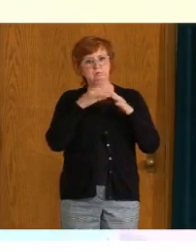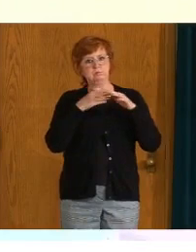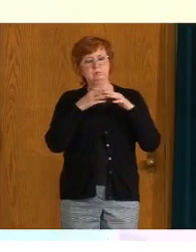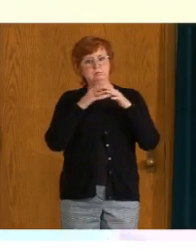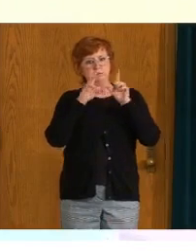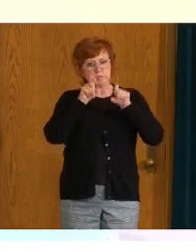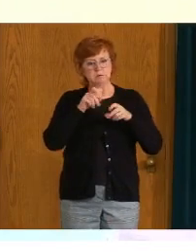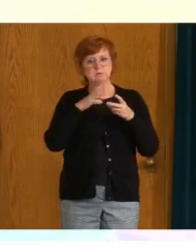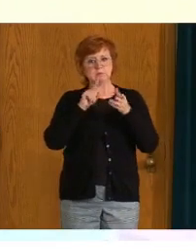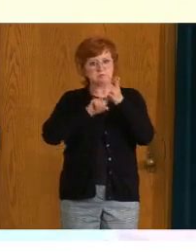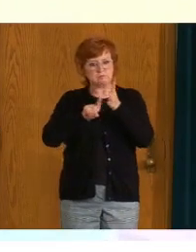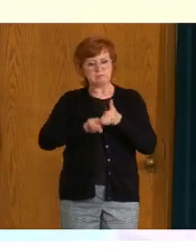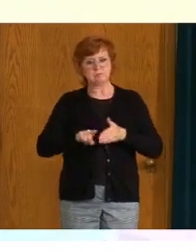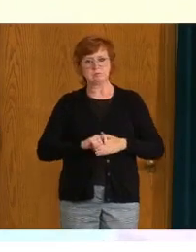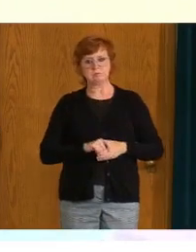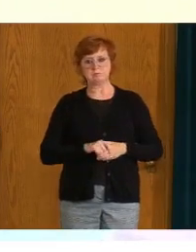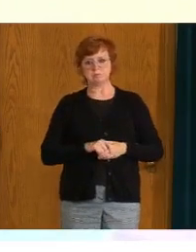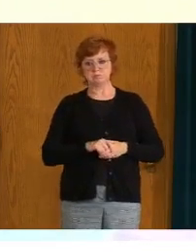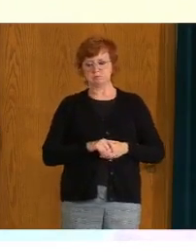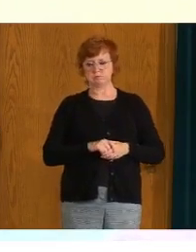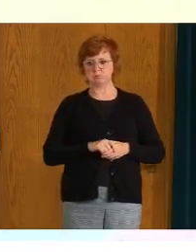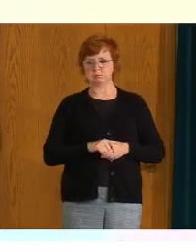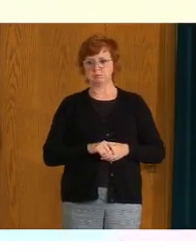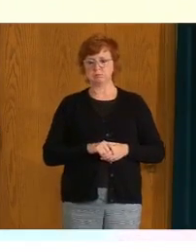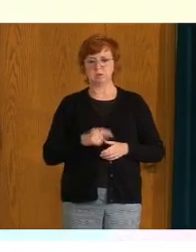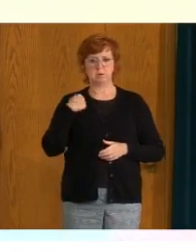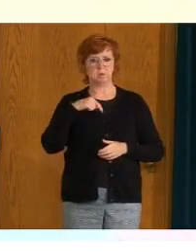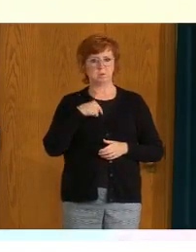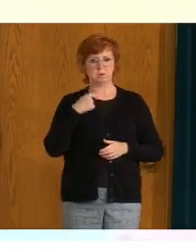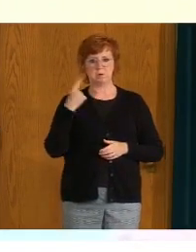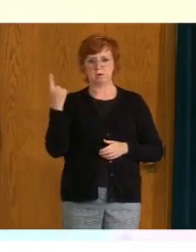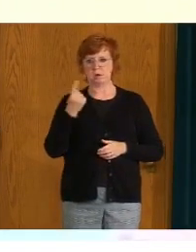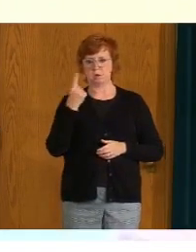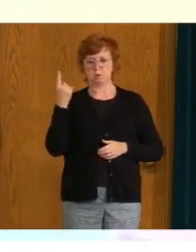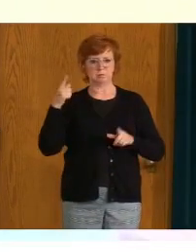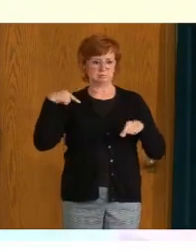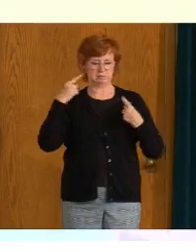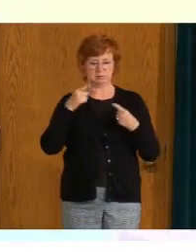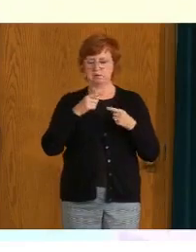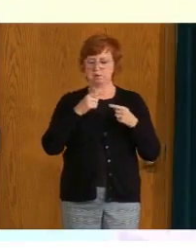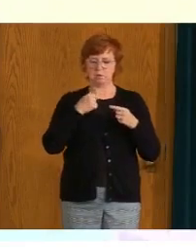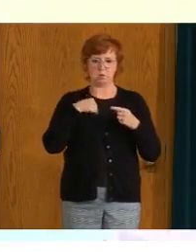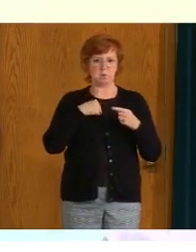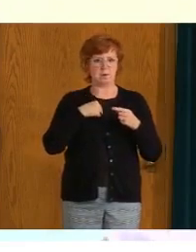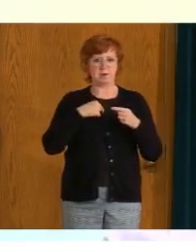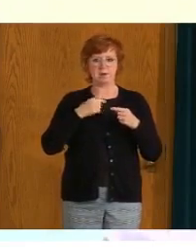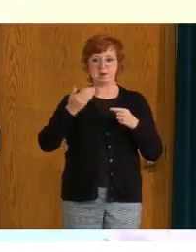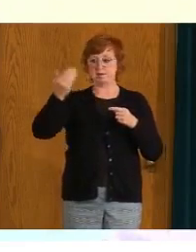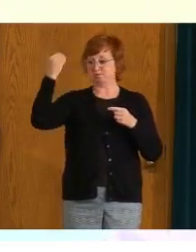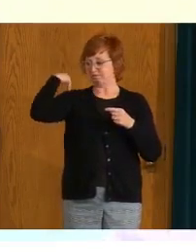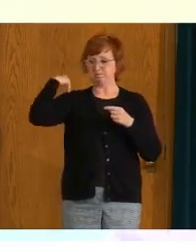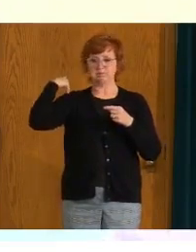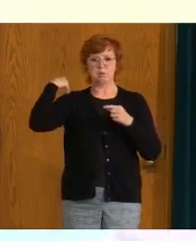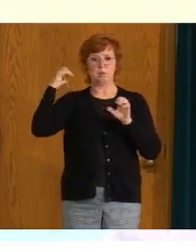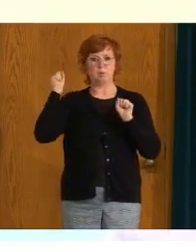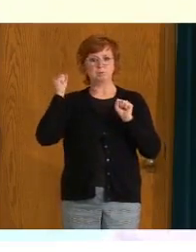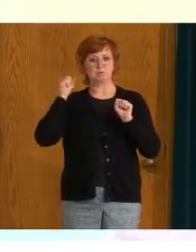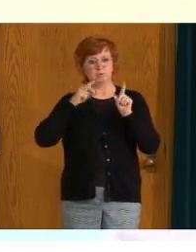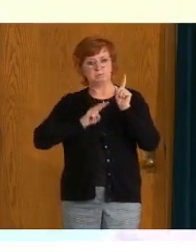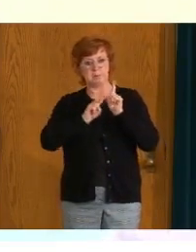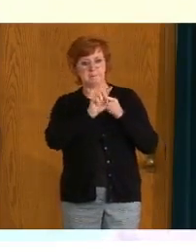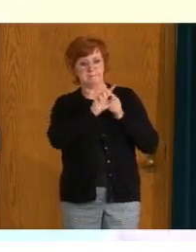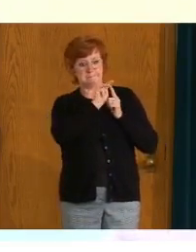finally, we always said that, May, June are going to be blockbuster months for vaccine supply. Now, even those estimates are going to